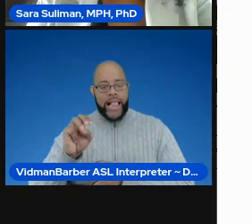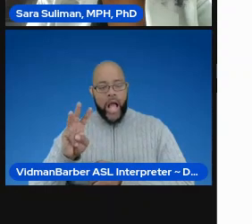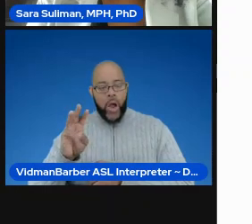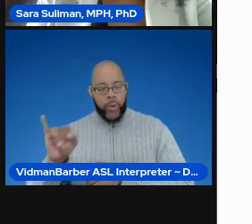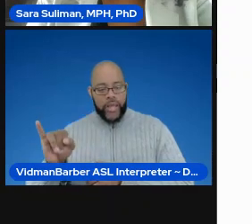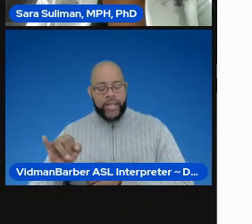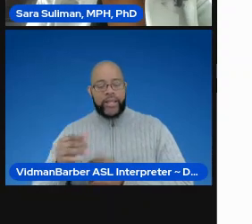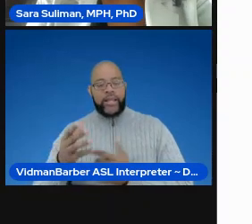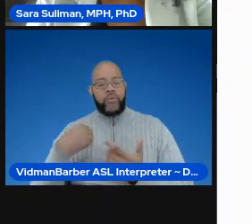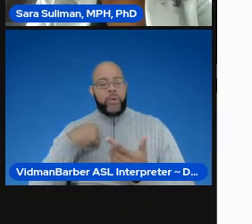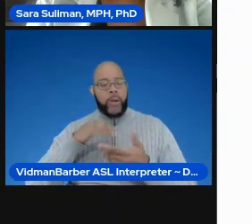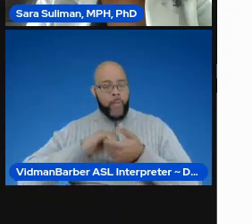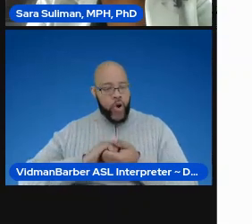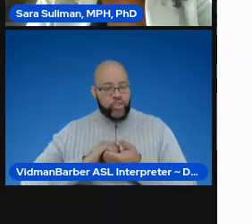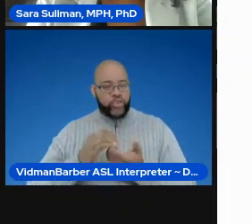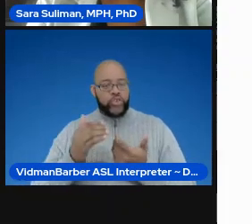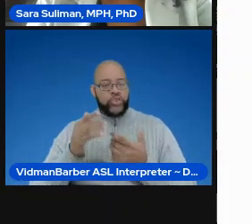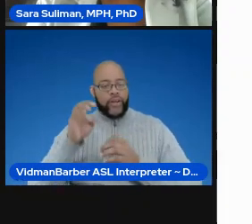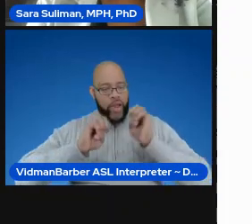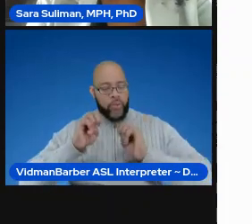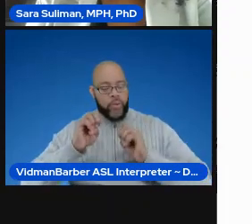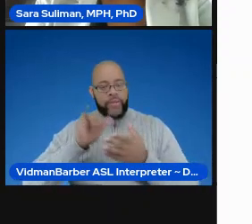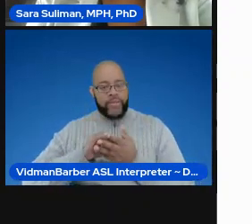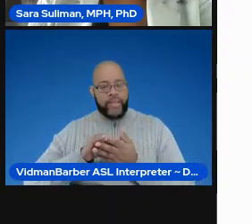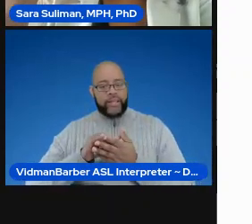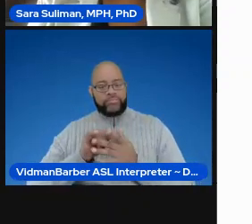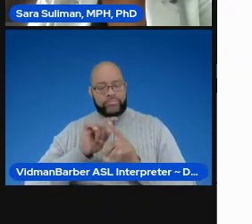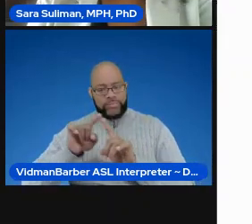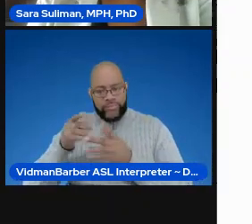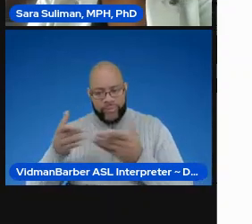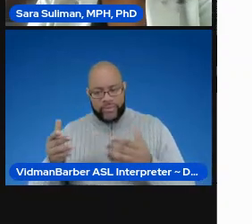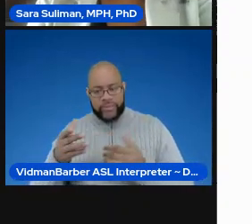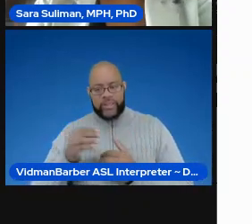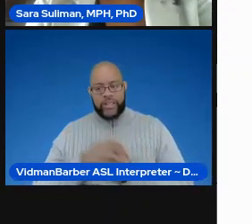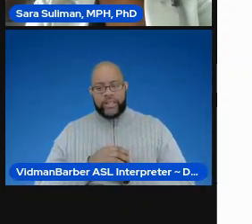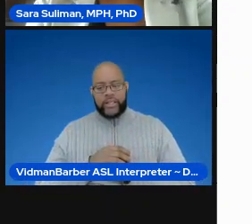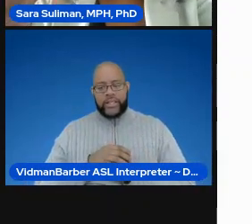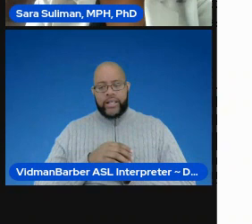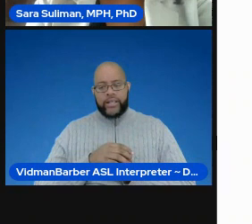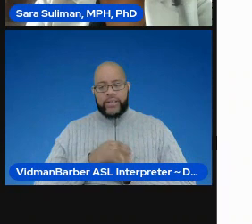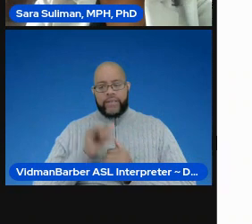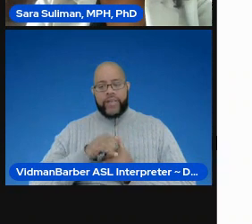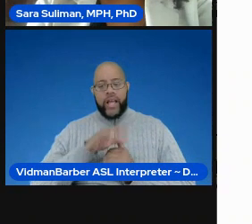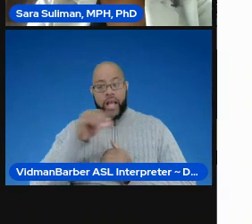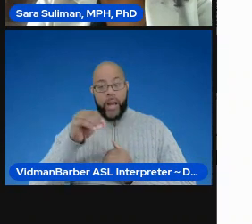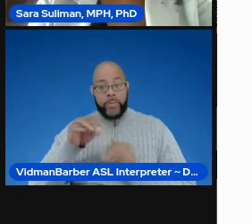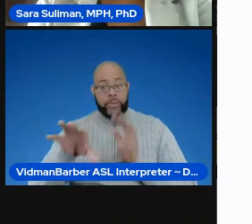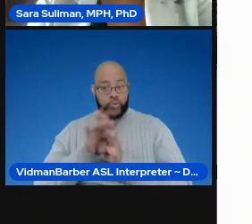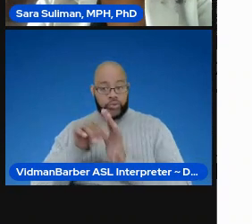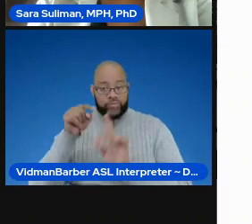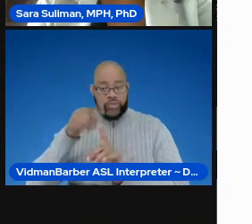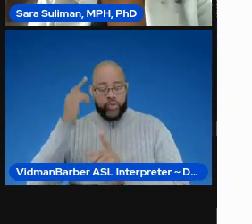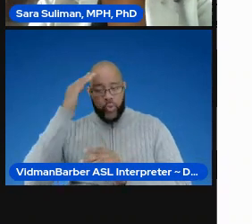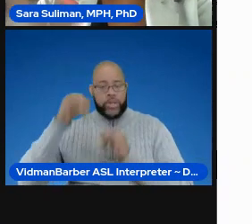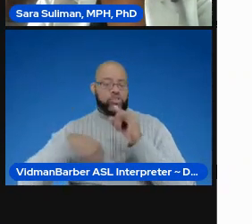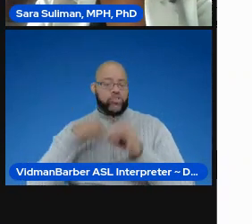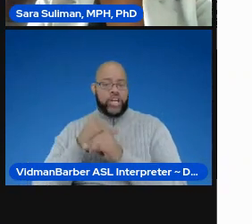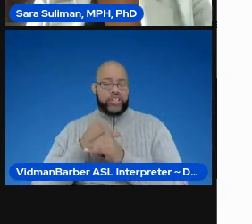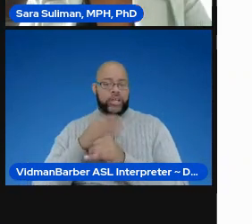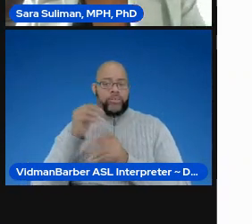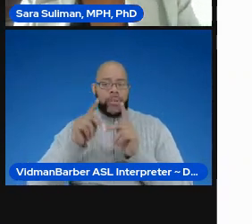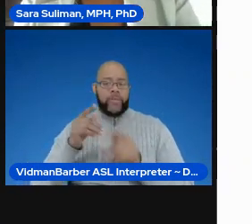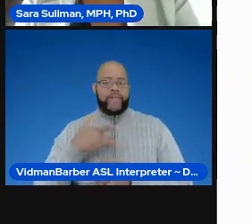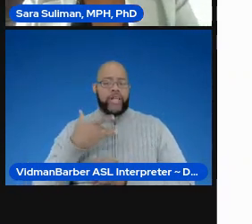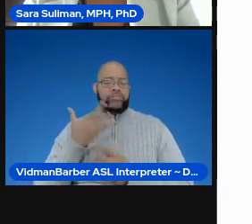BD to evaluate the BD Veritor. And BD was the company of choice because it's known internationally, and people